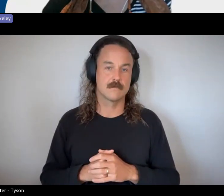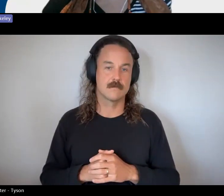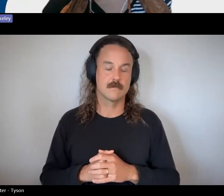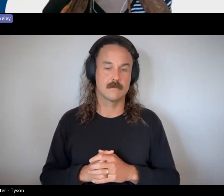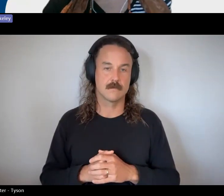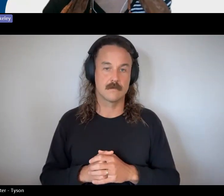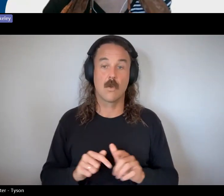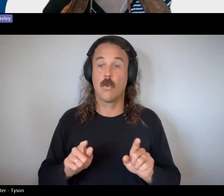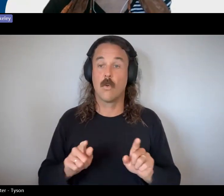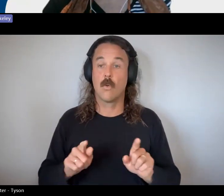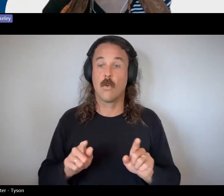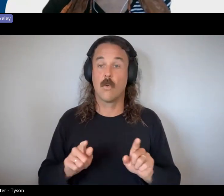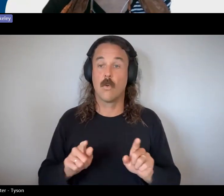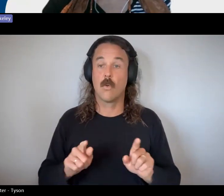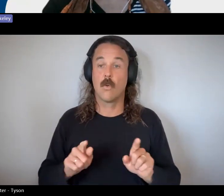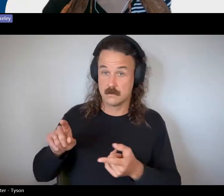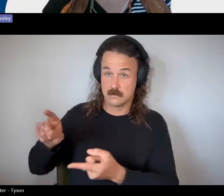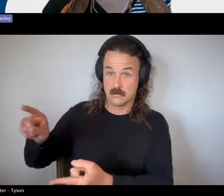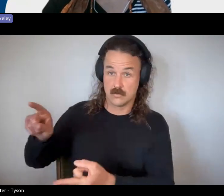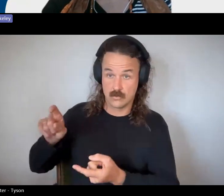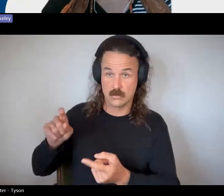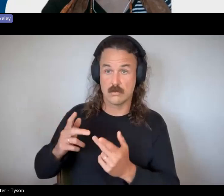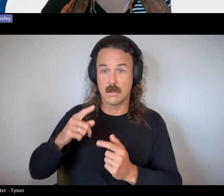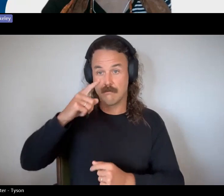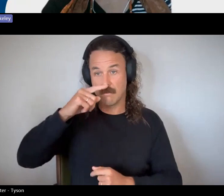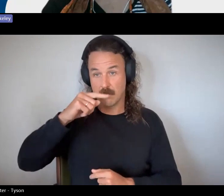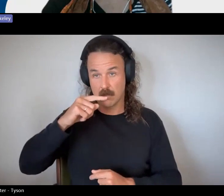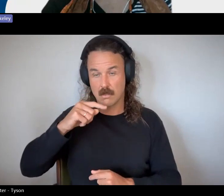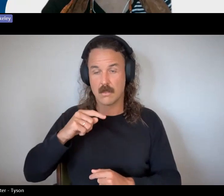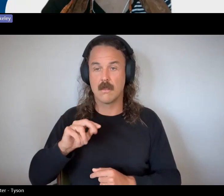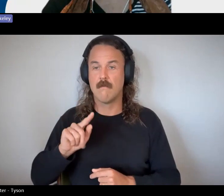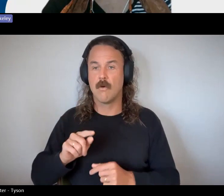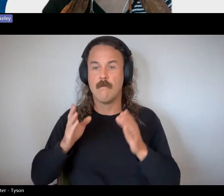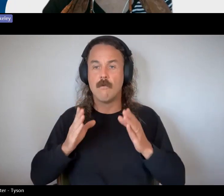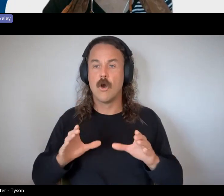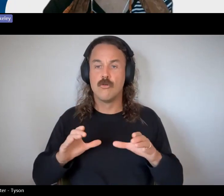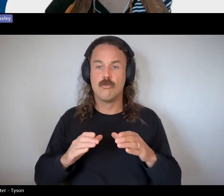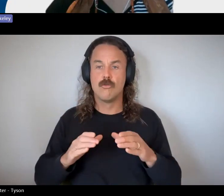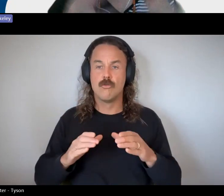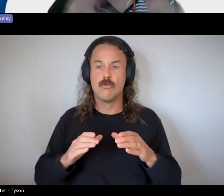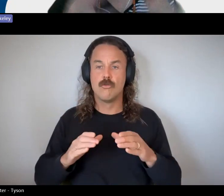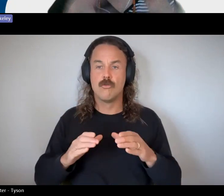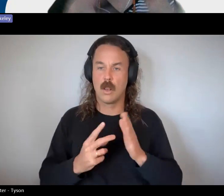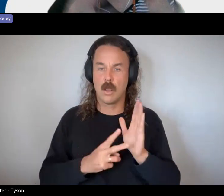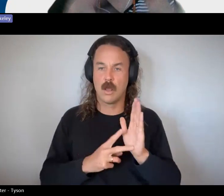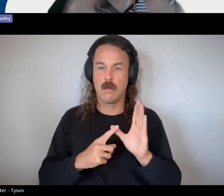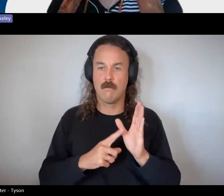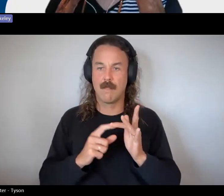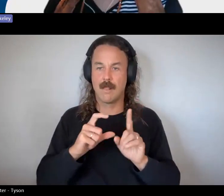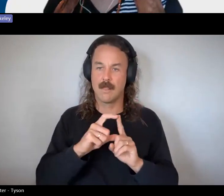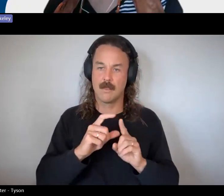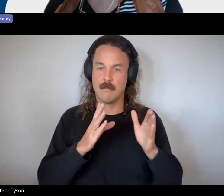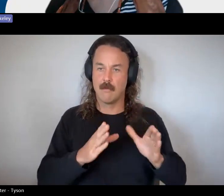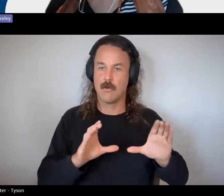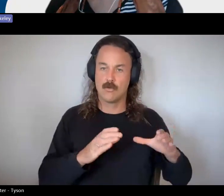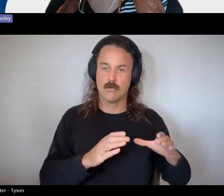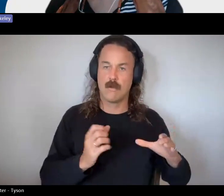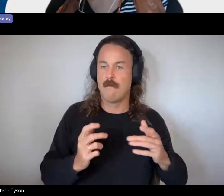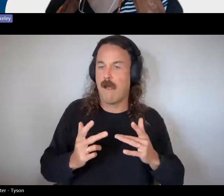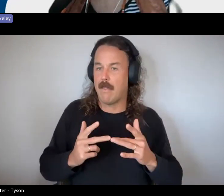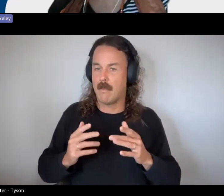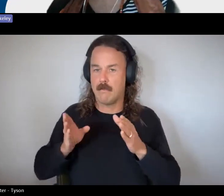our other focus groups. It wasn't just the Valid focus group that addressed people